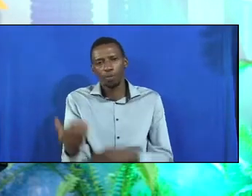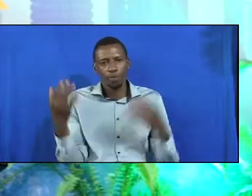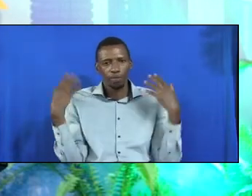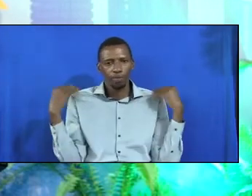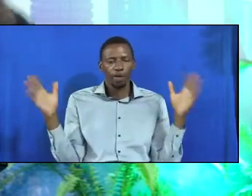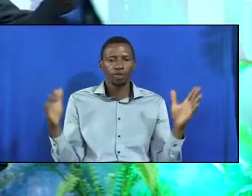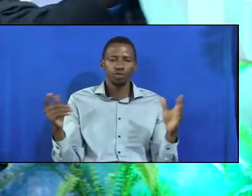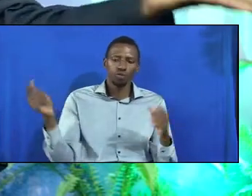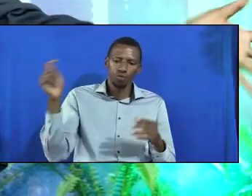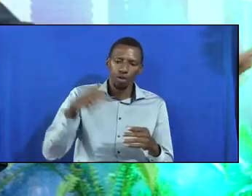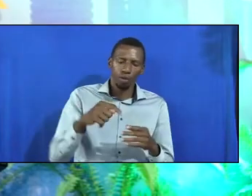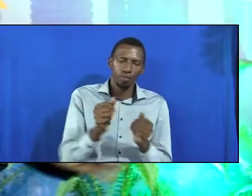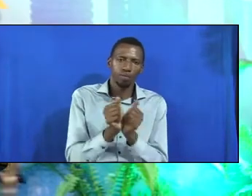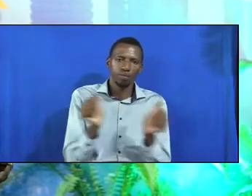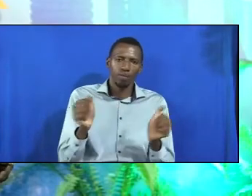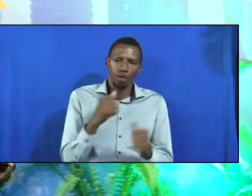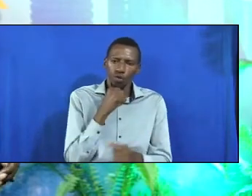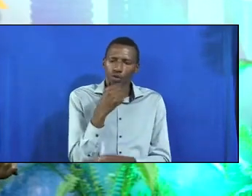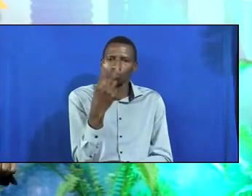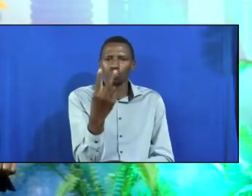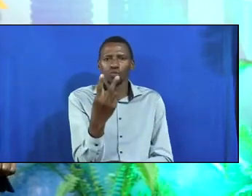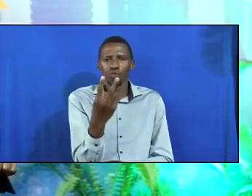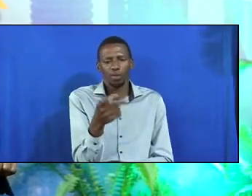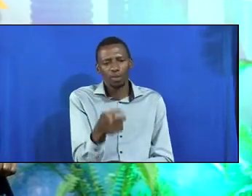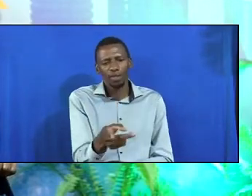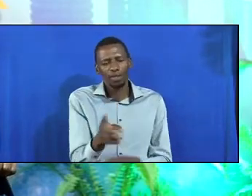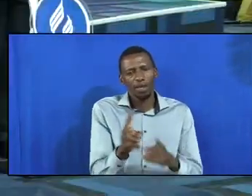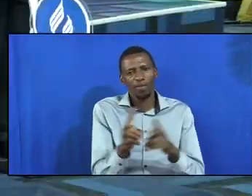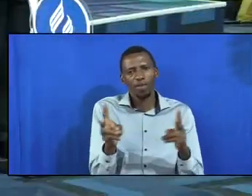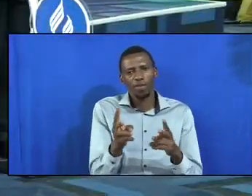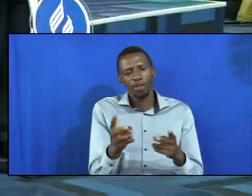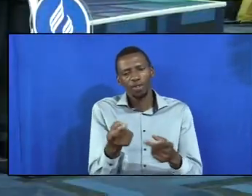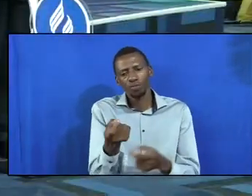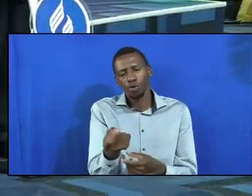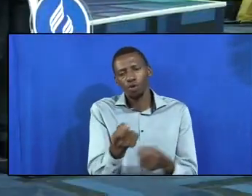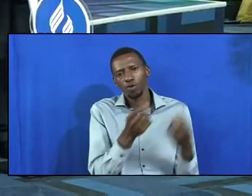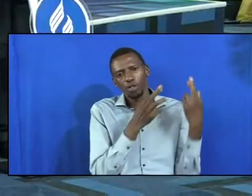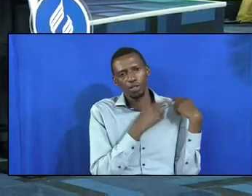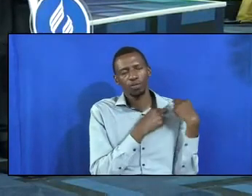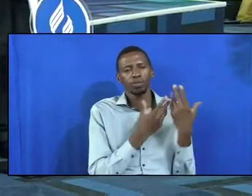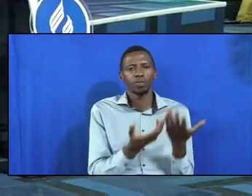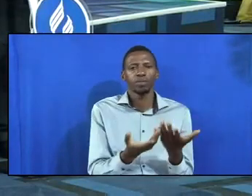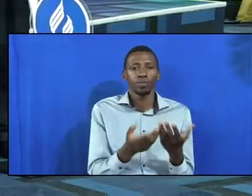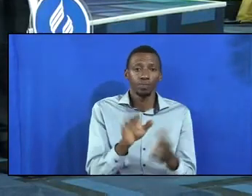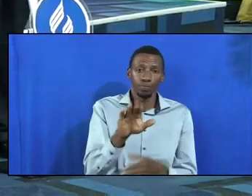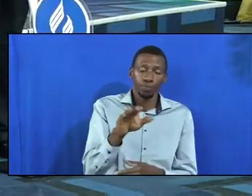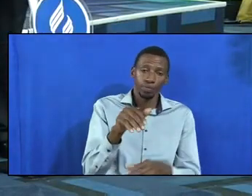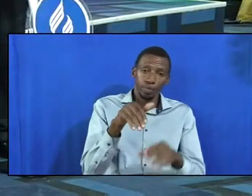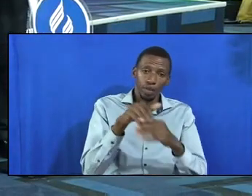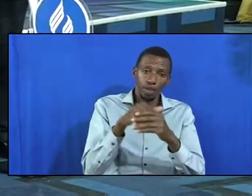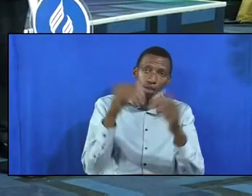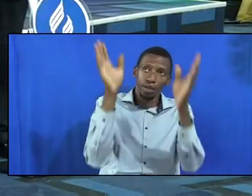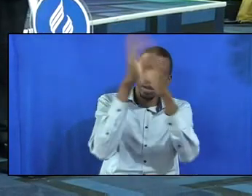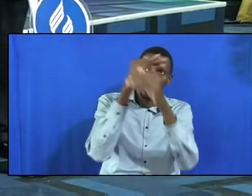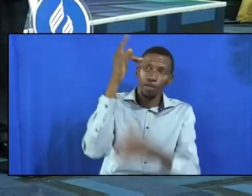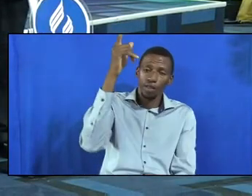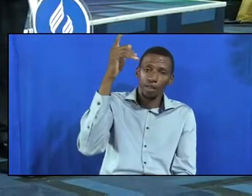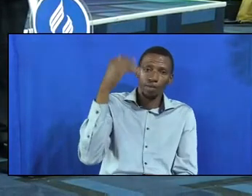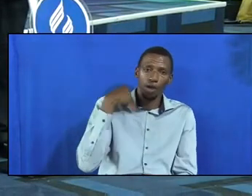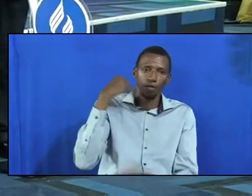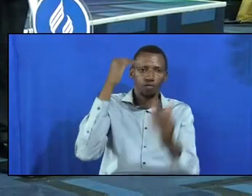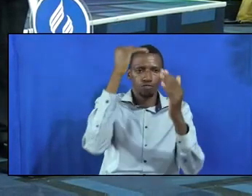deliver. They didn't even send two angels. This is such a small task. By the way, in heaven, there is an hierarchy of